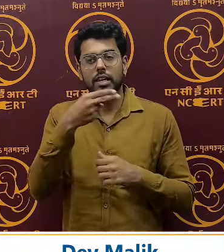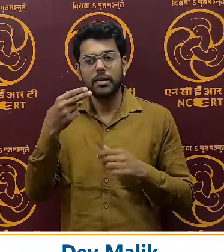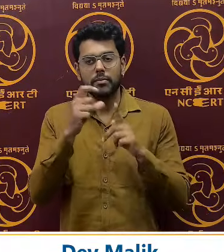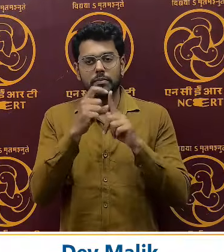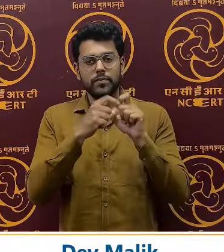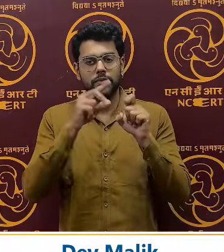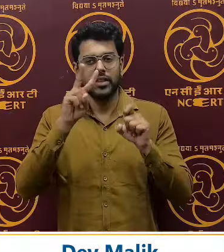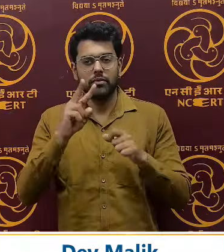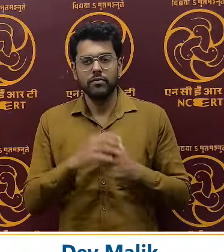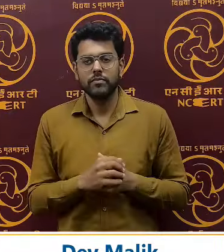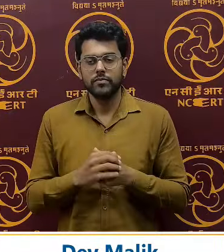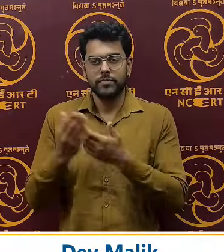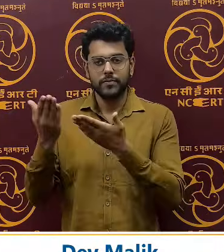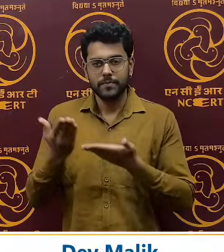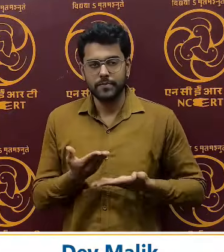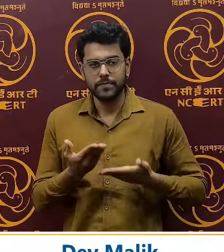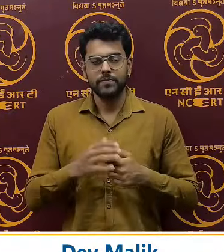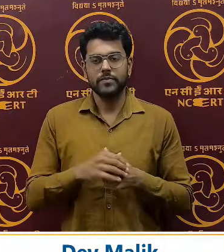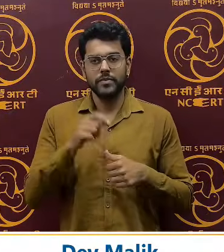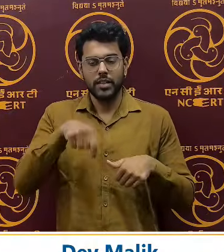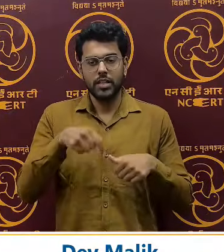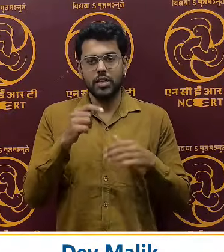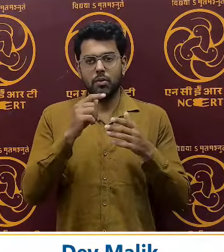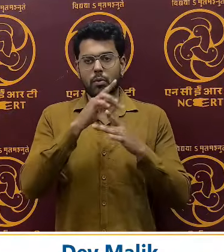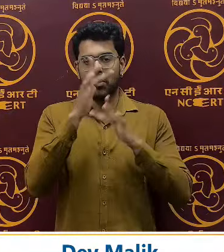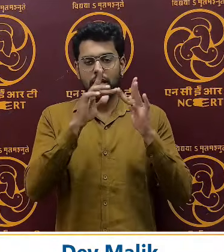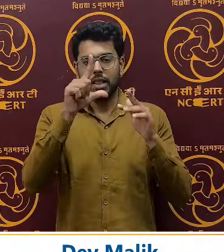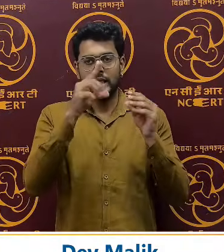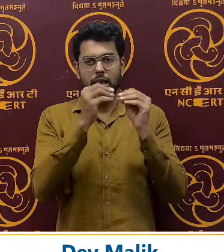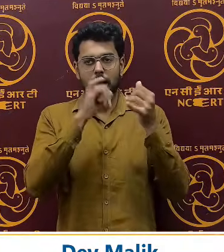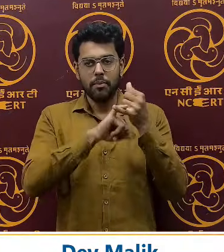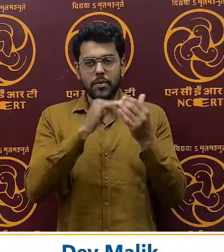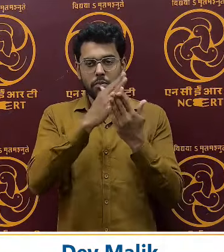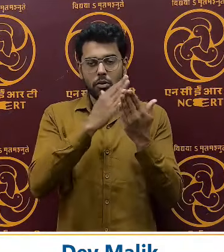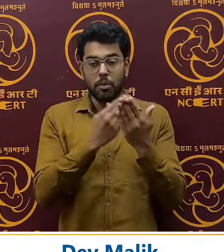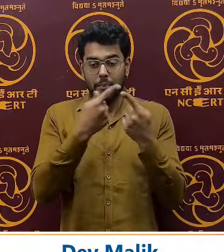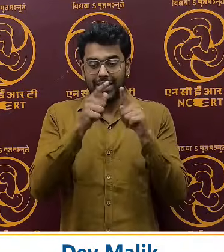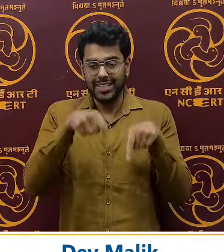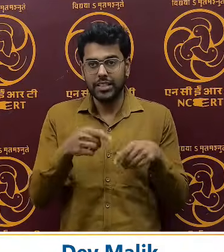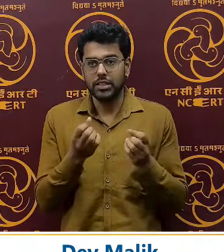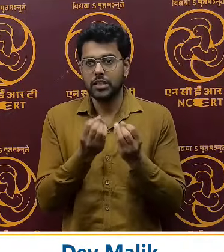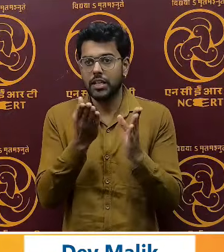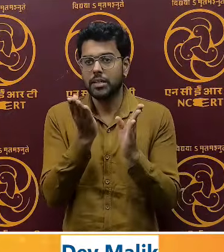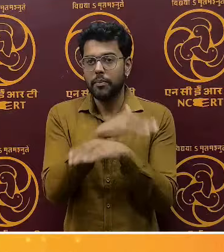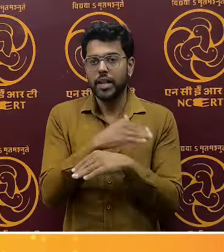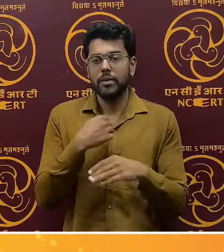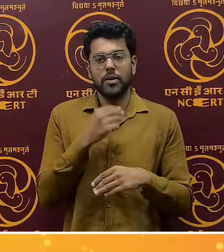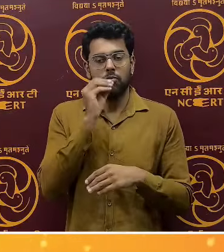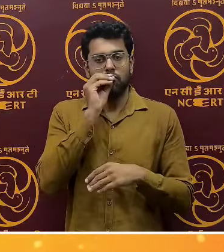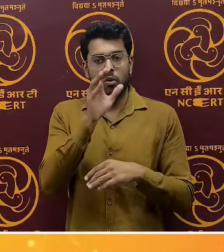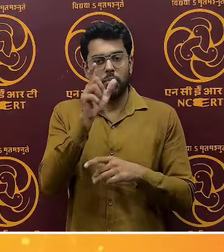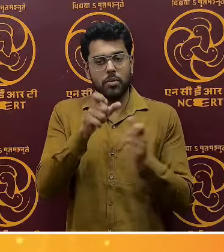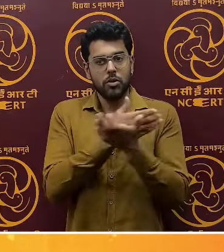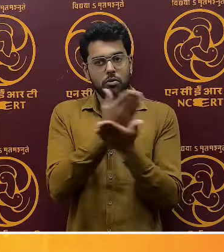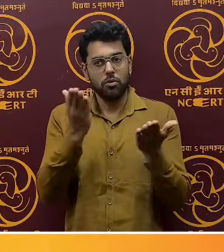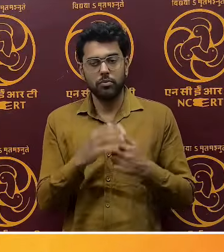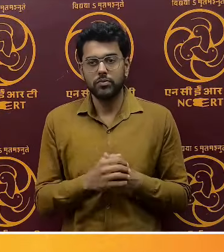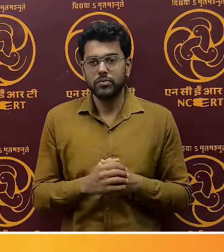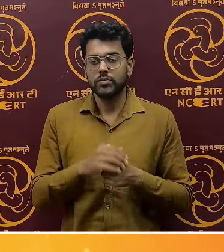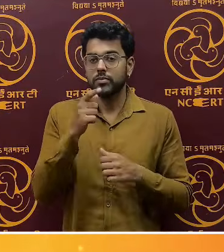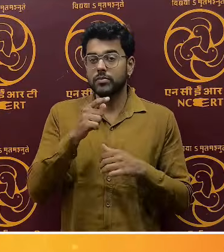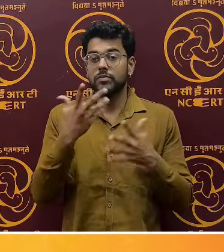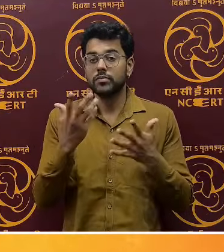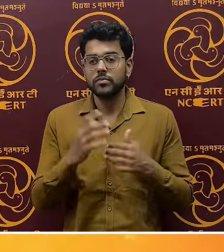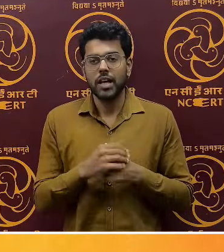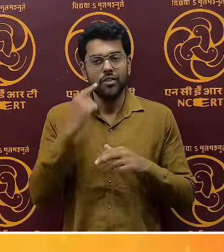Dev. Dev, a very warm welcome to this virtual lab session. But before we start, here's a piece of information for all our viewers, and that is,